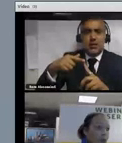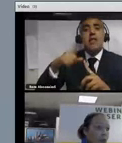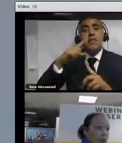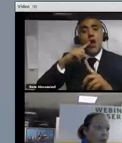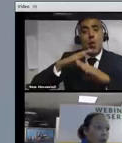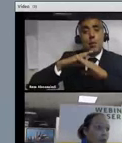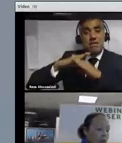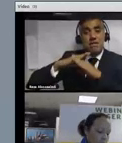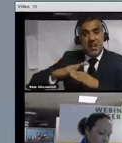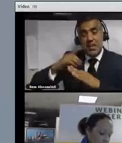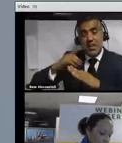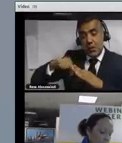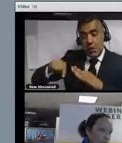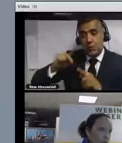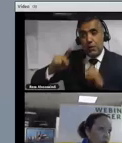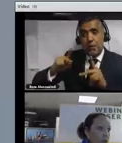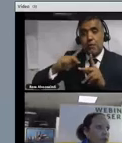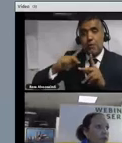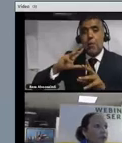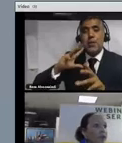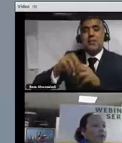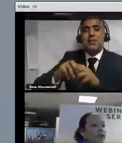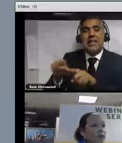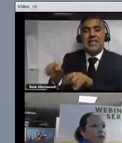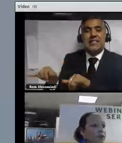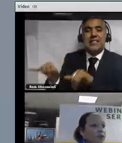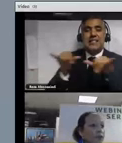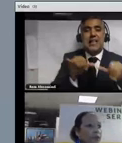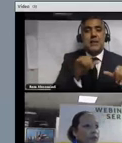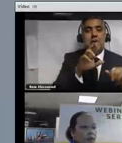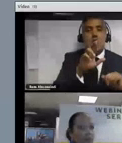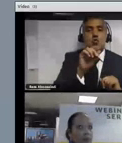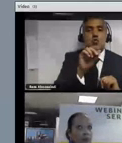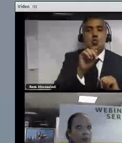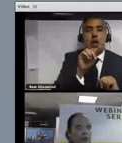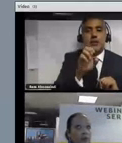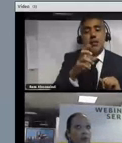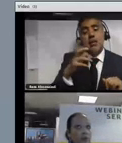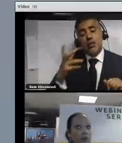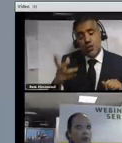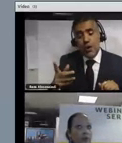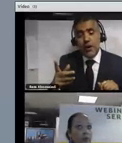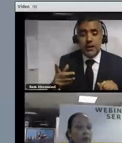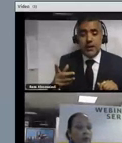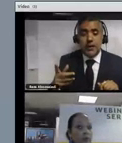those people from participating at the same rate. So it definitely comes from the